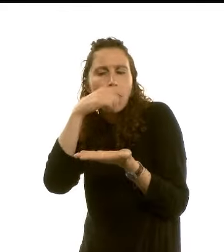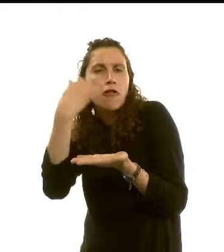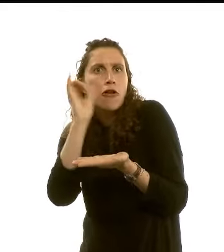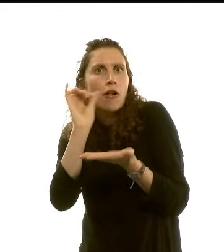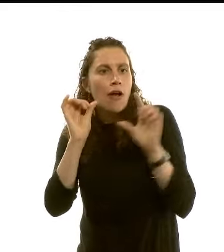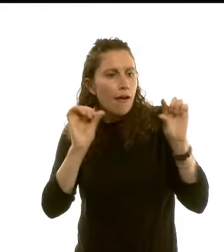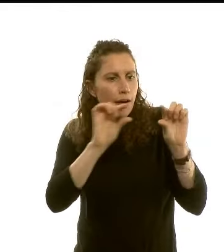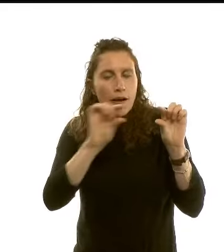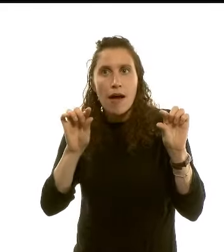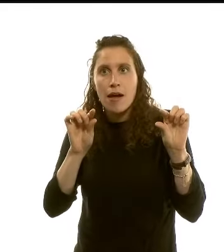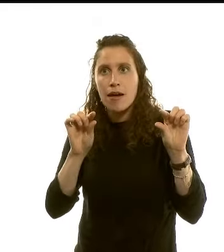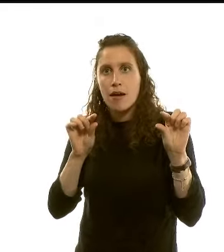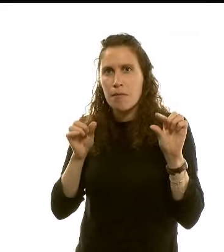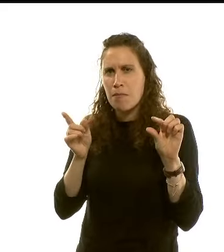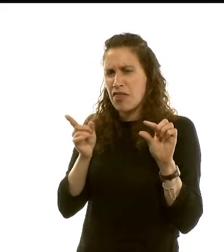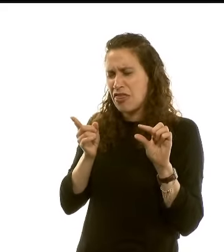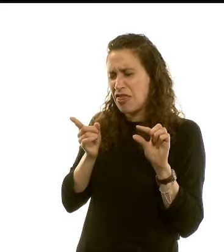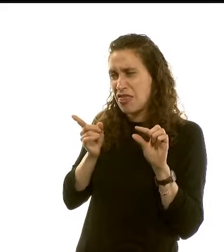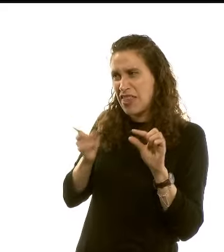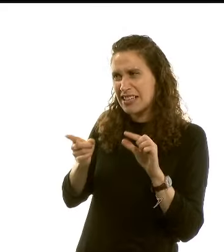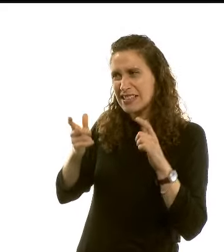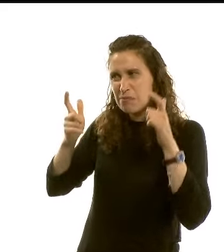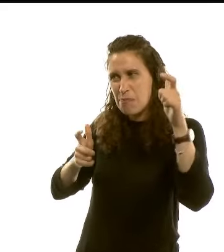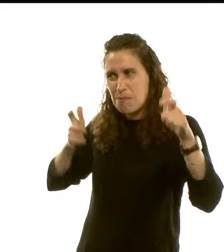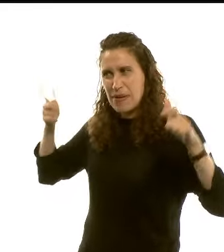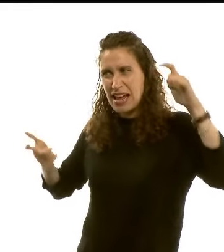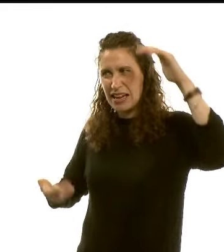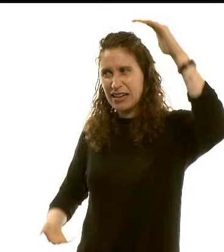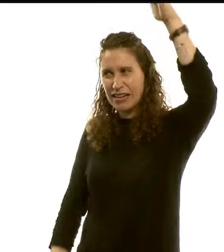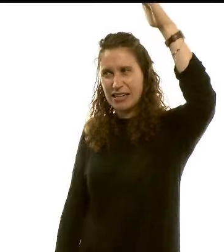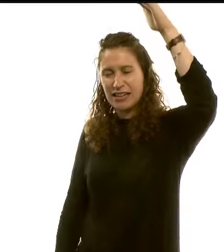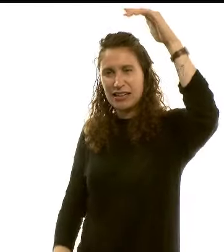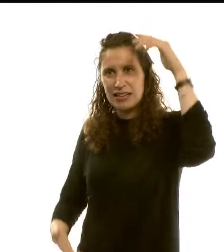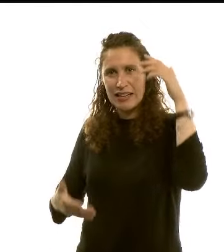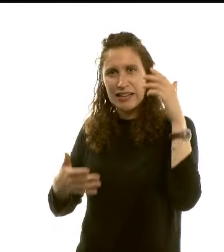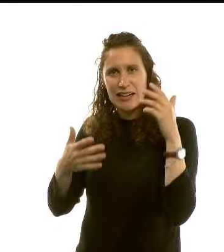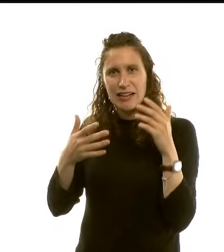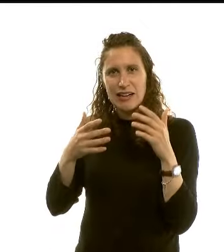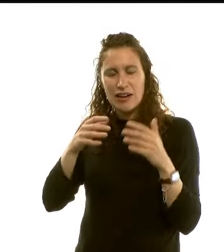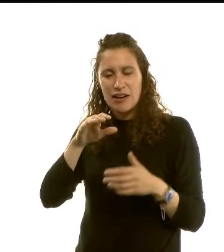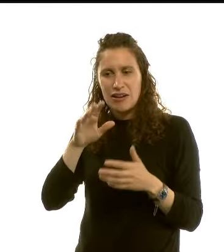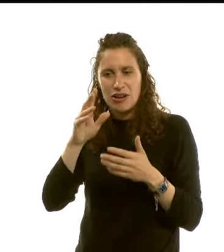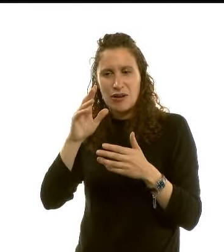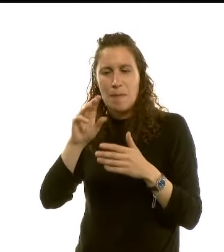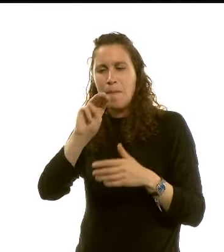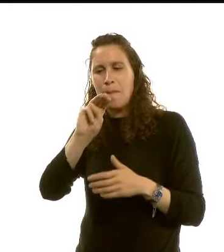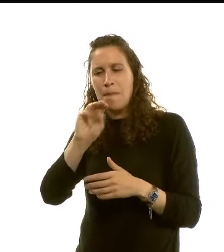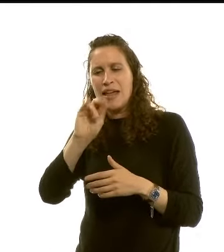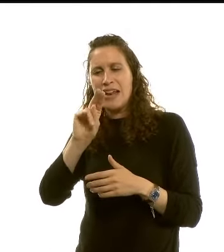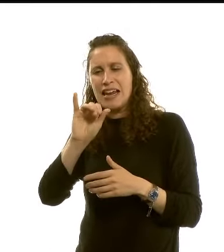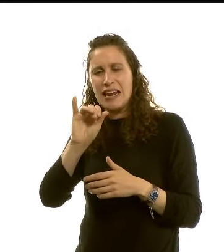a big minifigure, or as they're better known as figures.